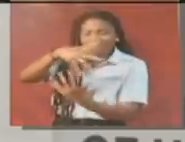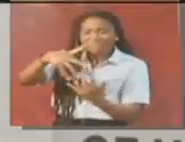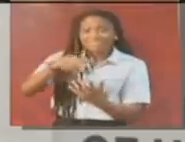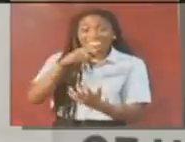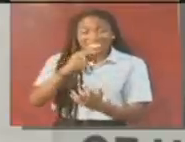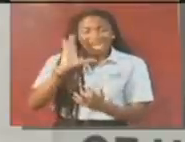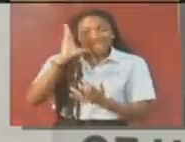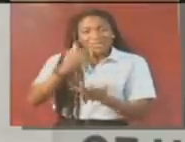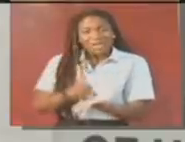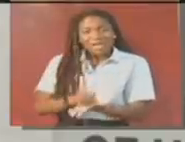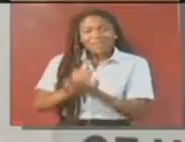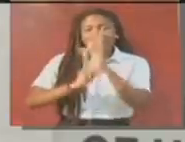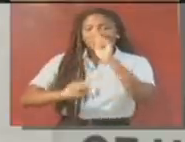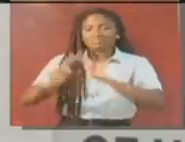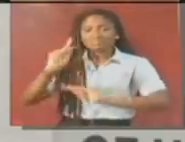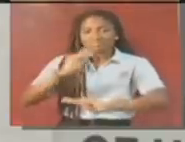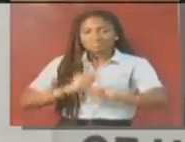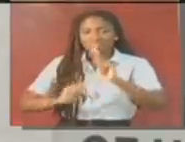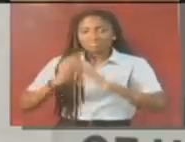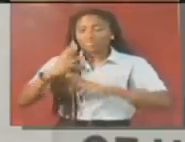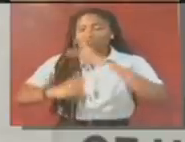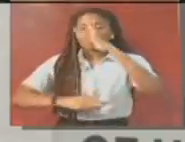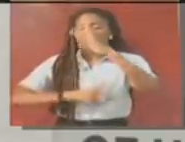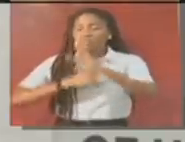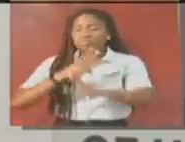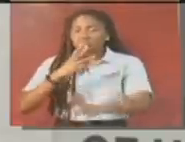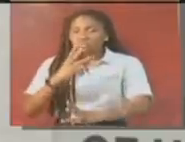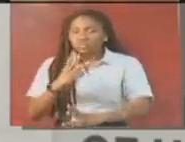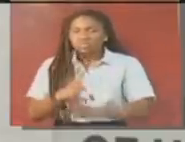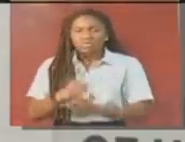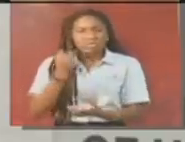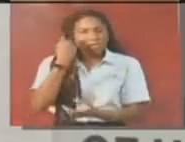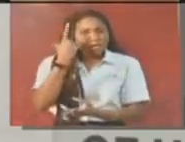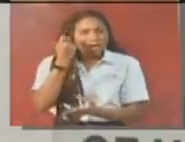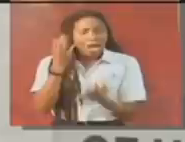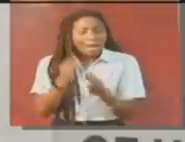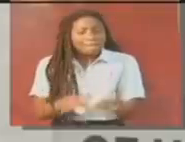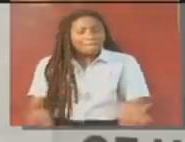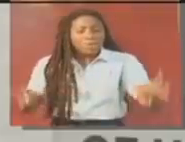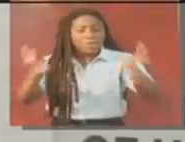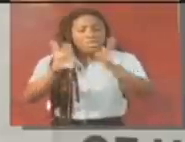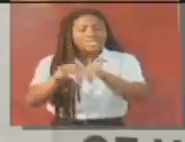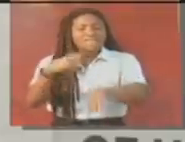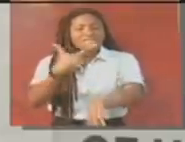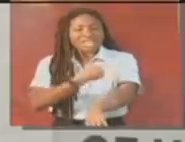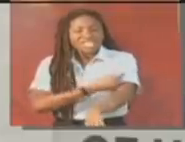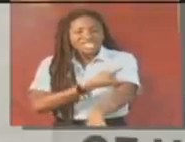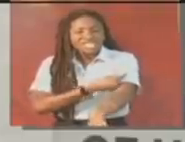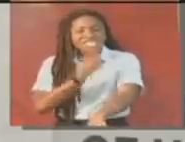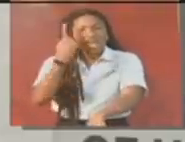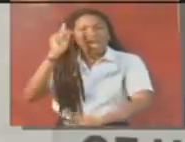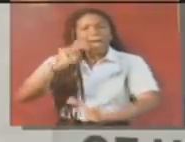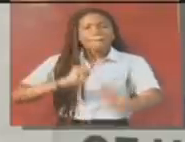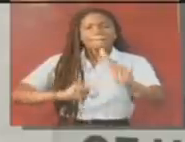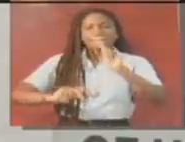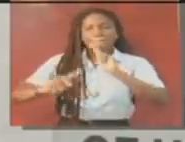commitment around immunization globally to promote the importance of vaccination in bringing people